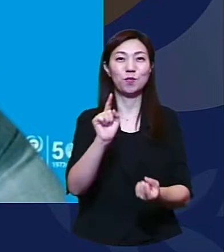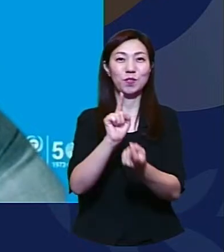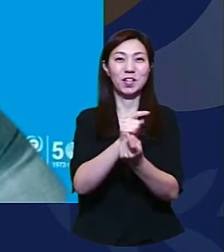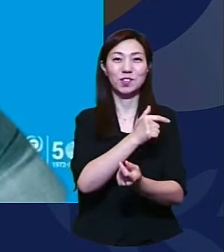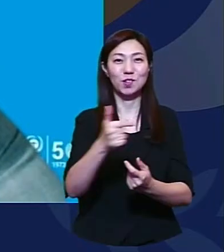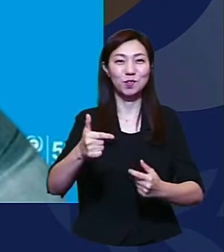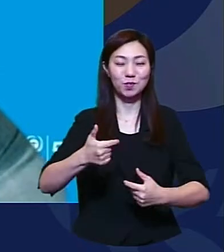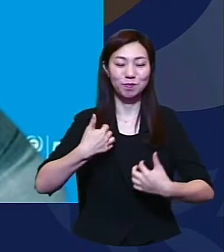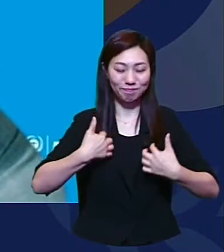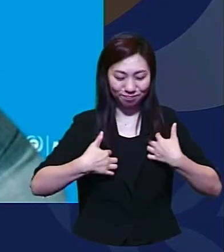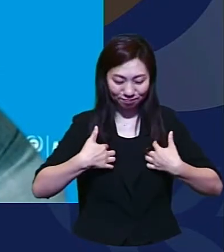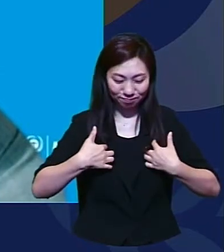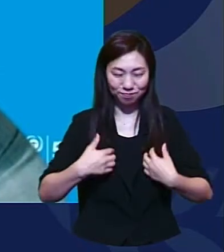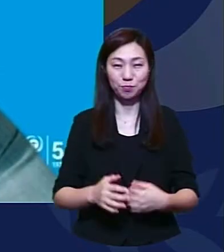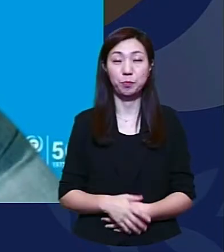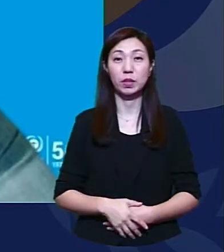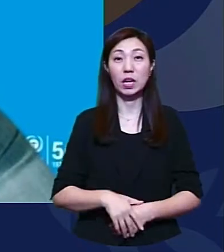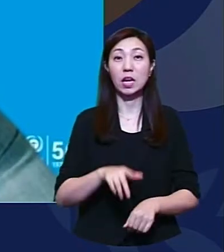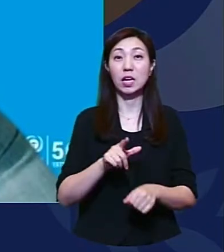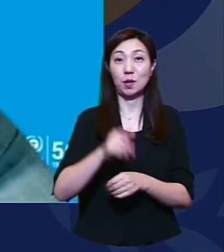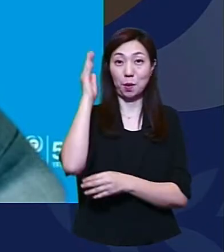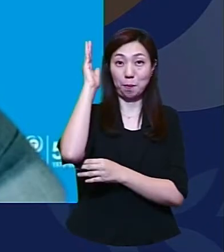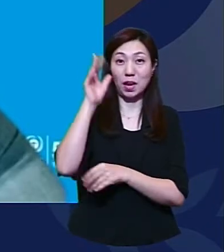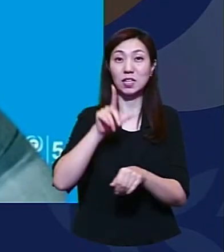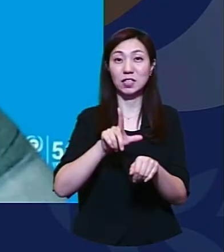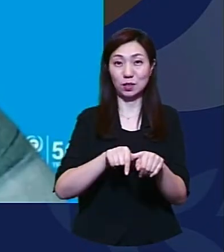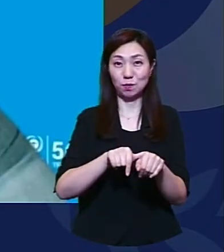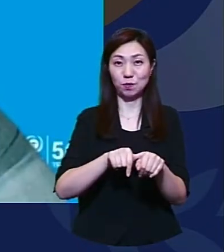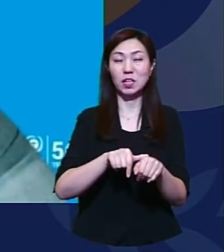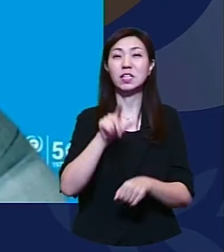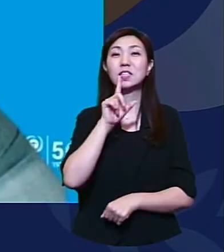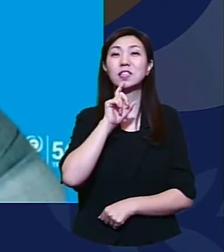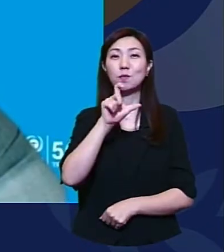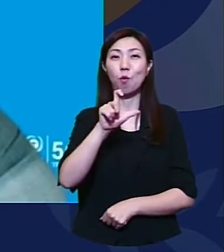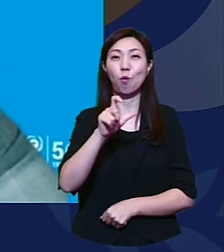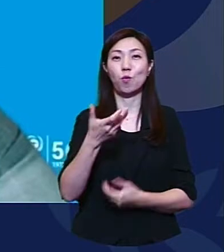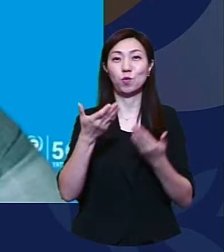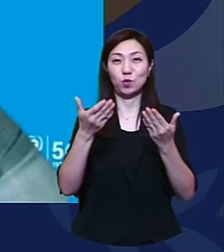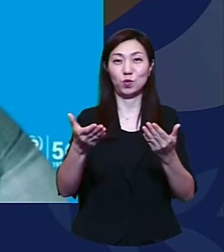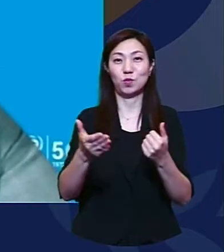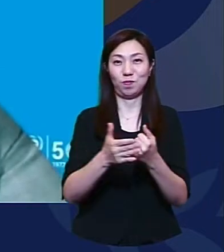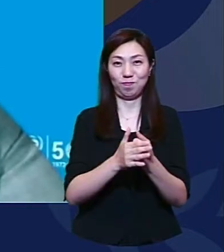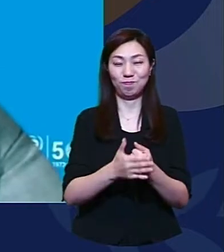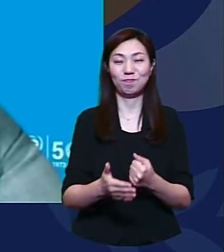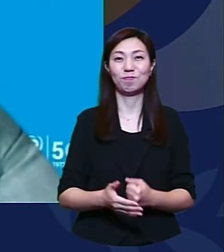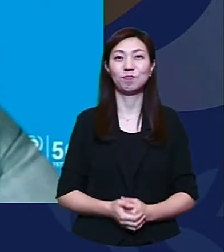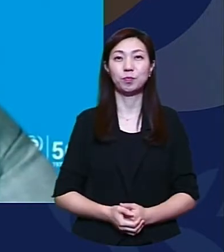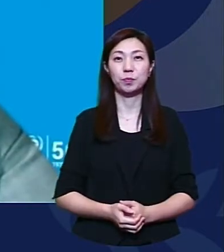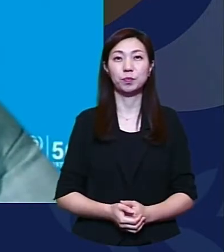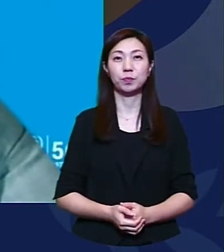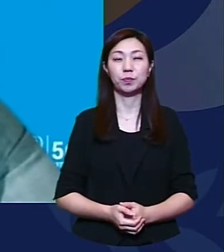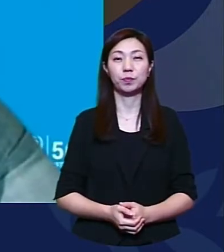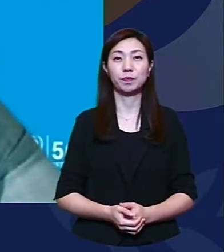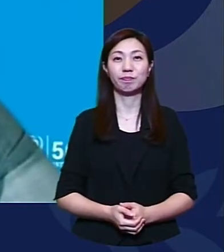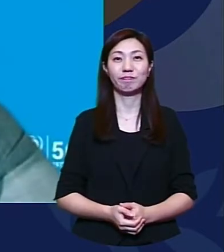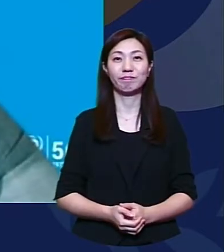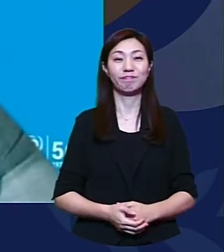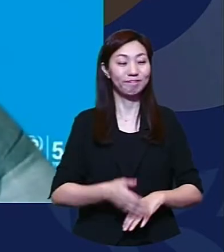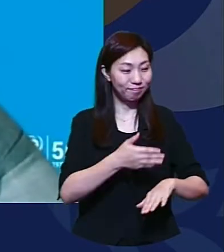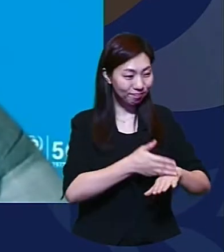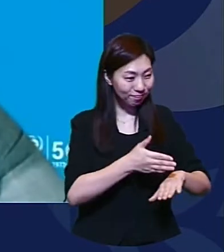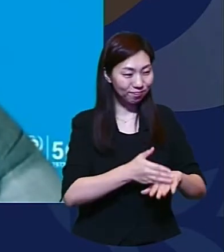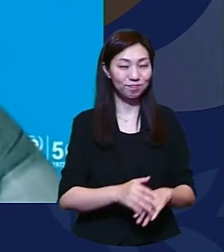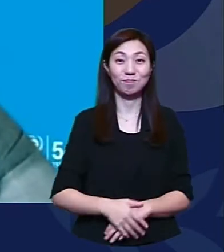15-minute presentation. The floor is yours. Please go ahead. Thank you very much,